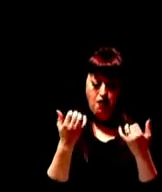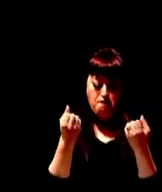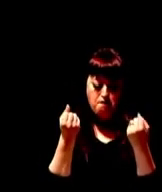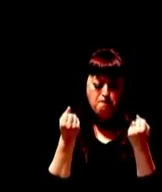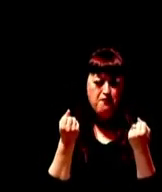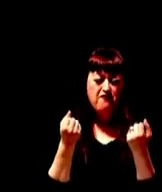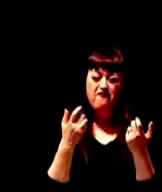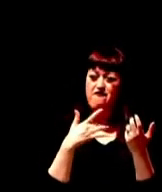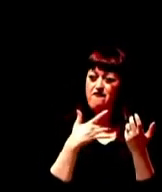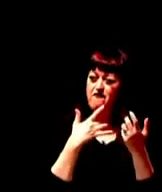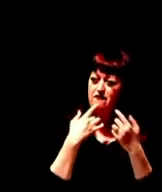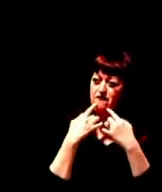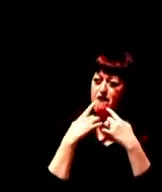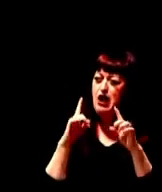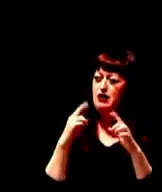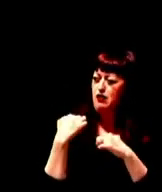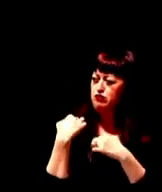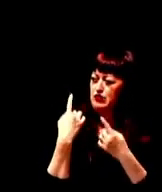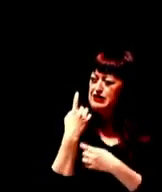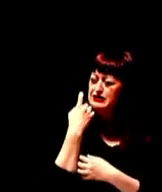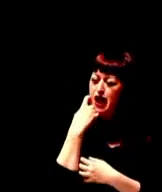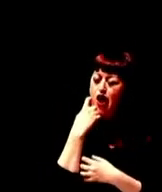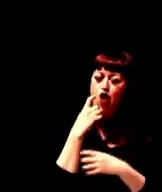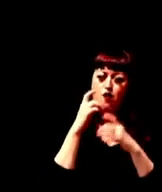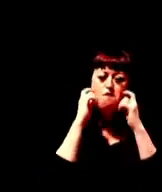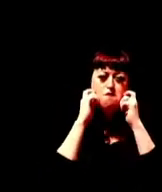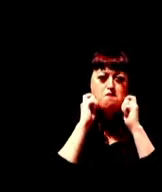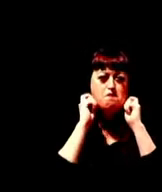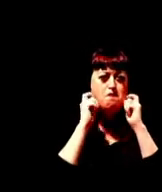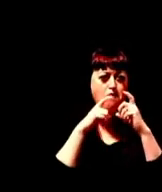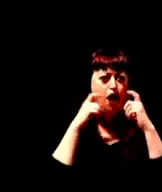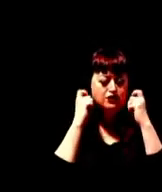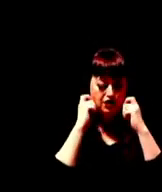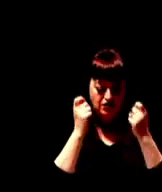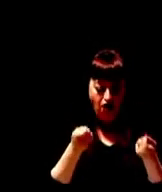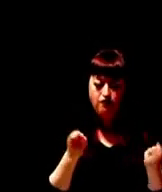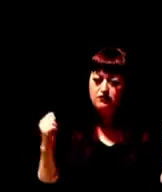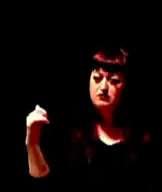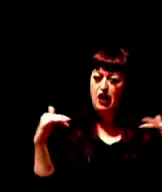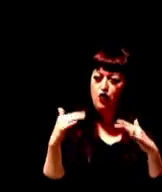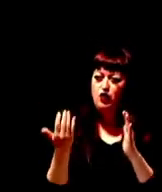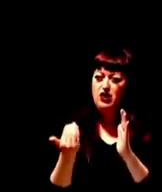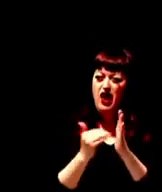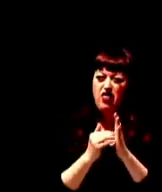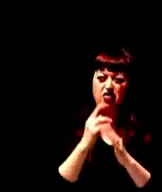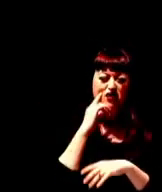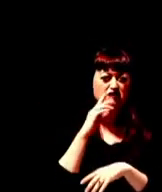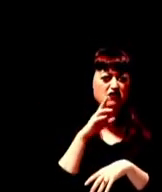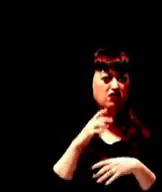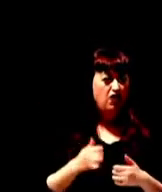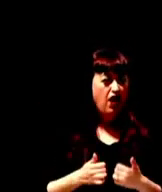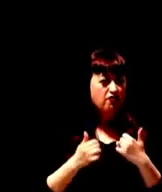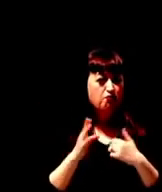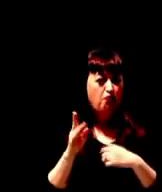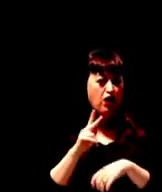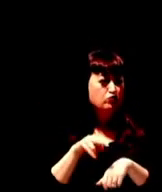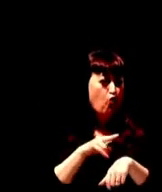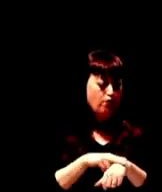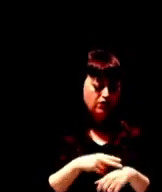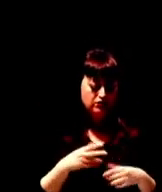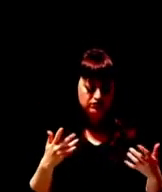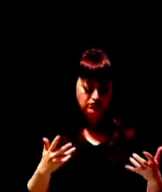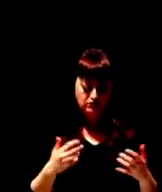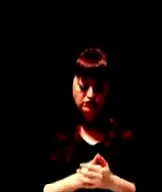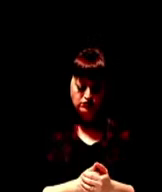comfortable taking off their masks, gathering again, and returning to normal life. But the adversity that we face